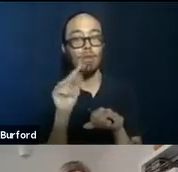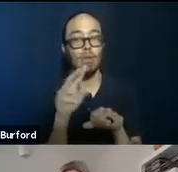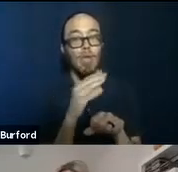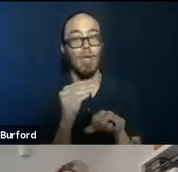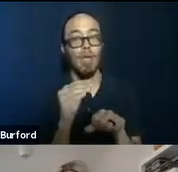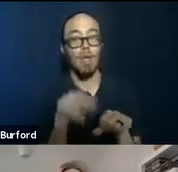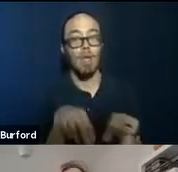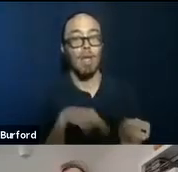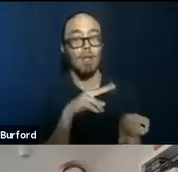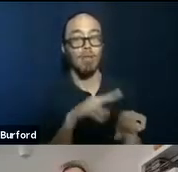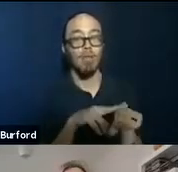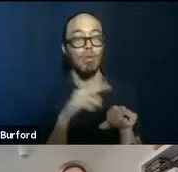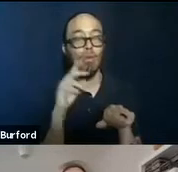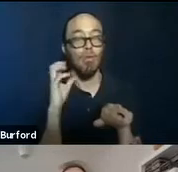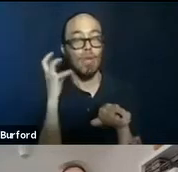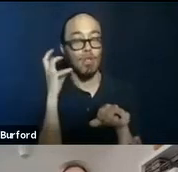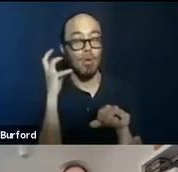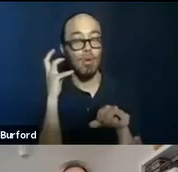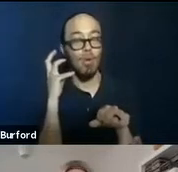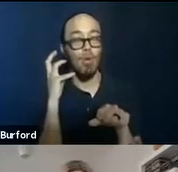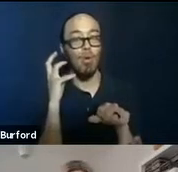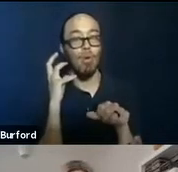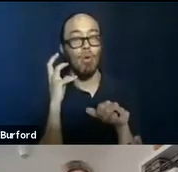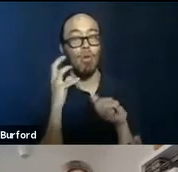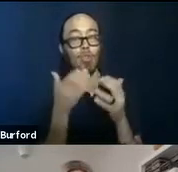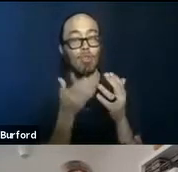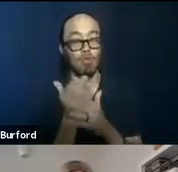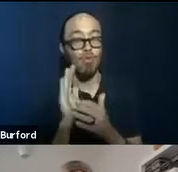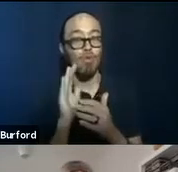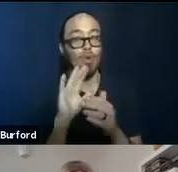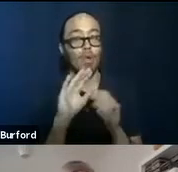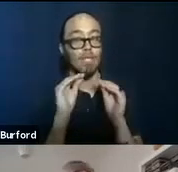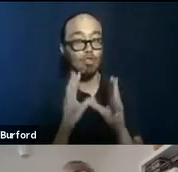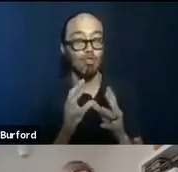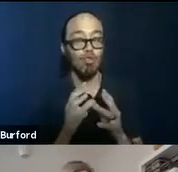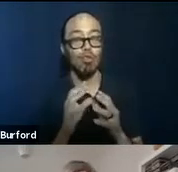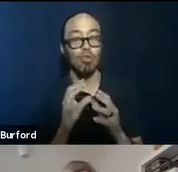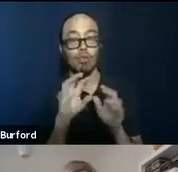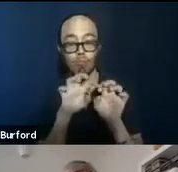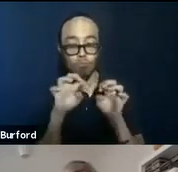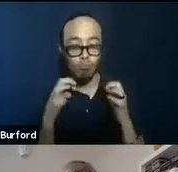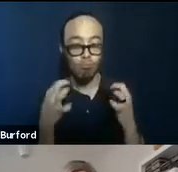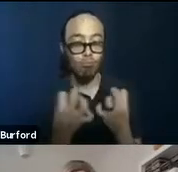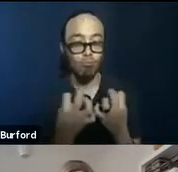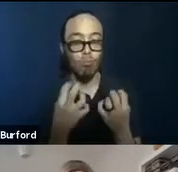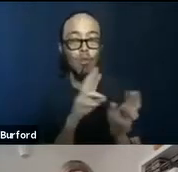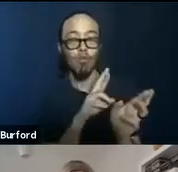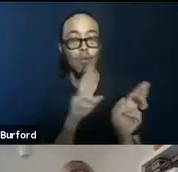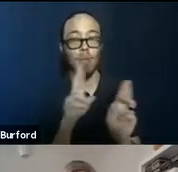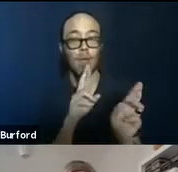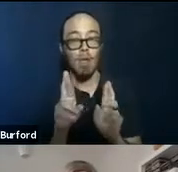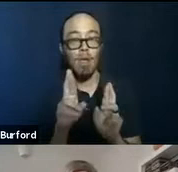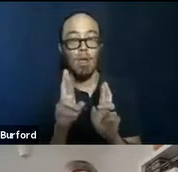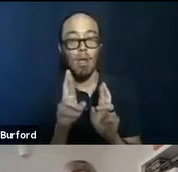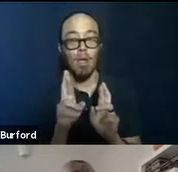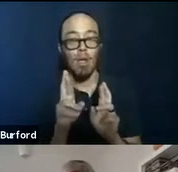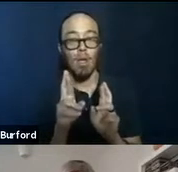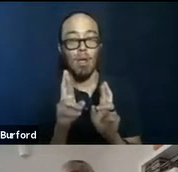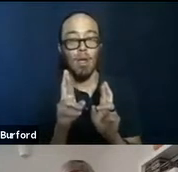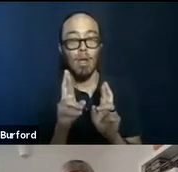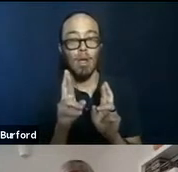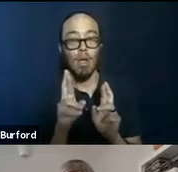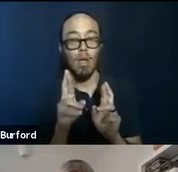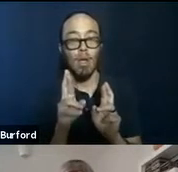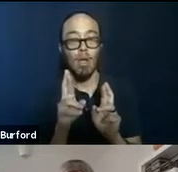radio, whereby our teachers are sitting together to prepare lessons, model